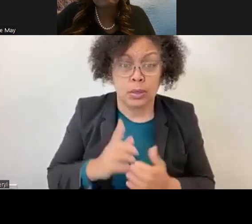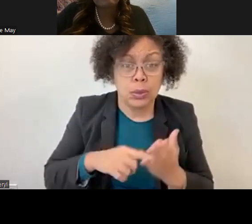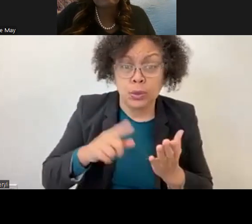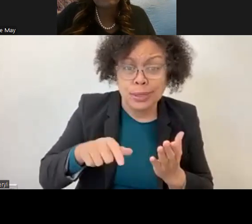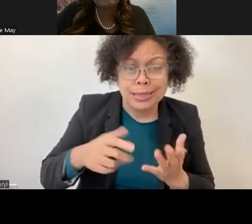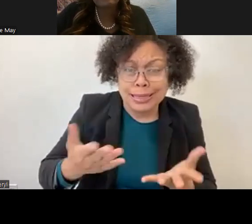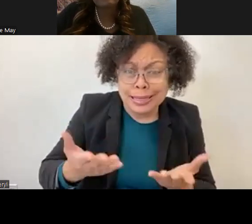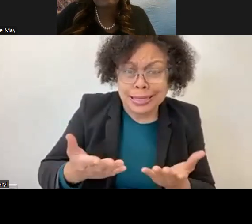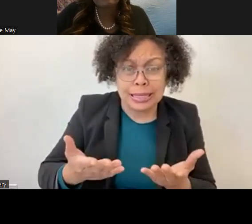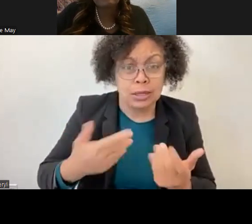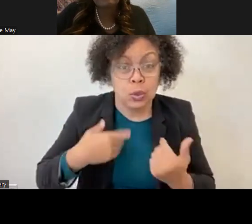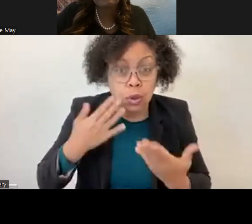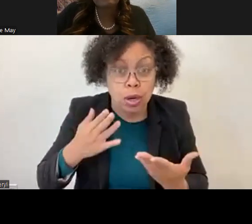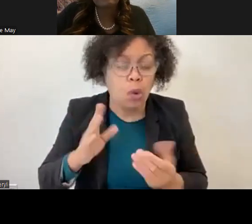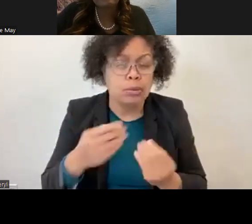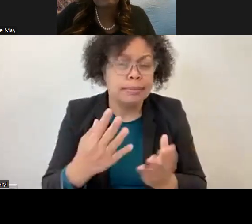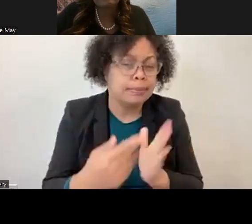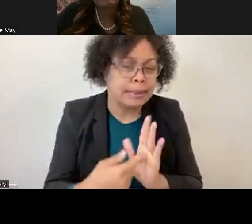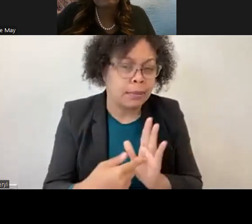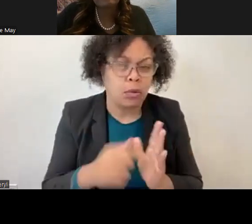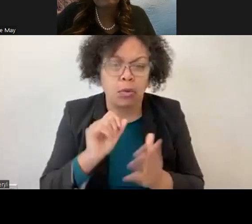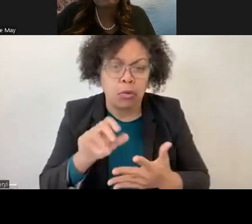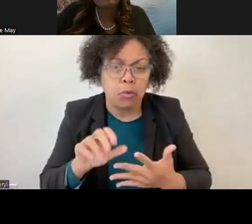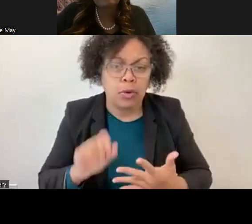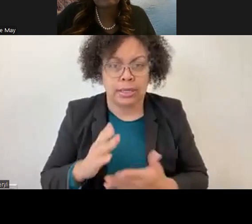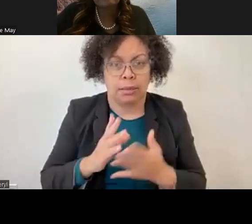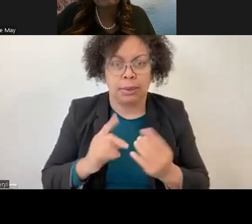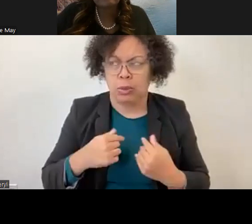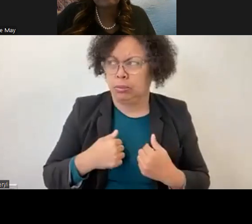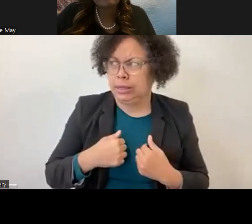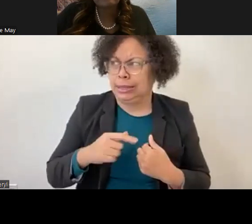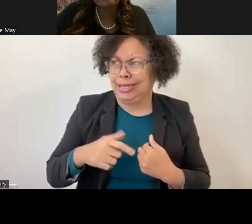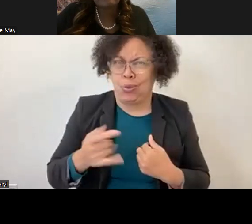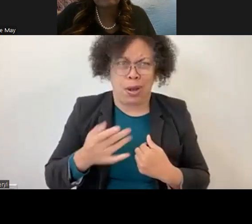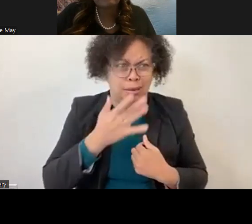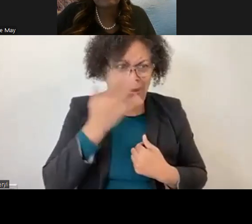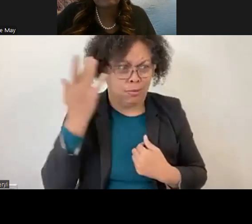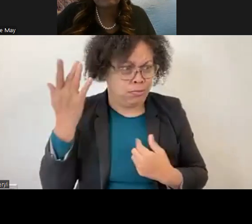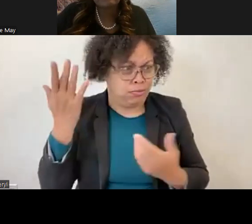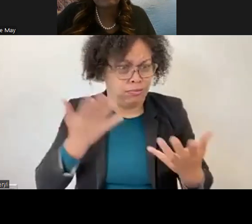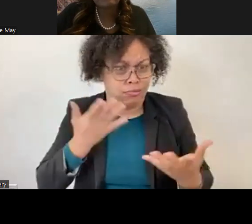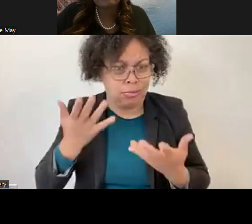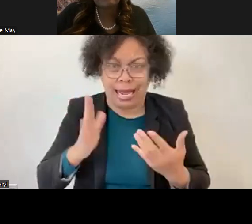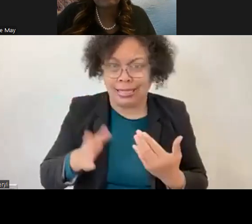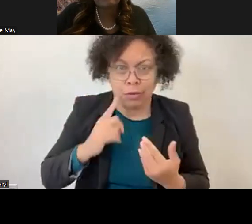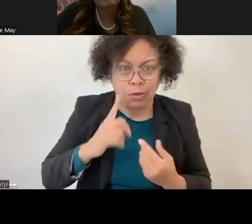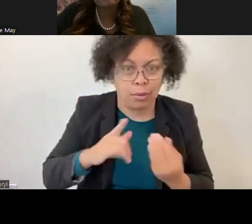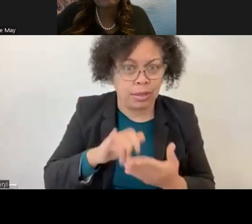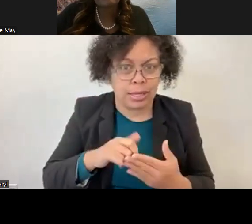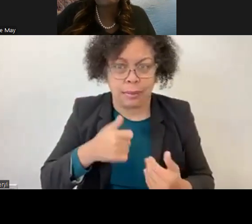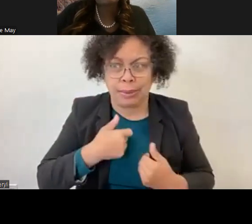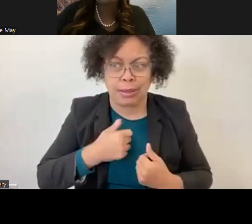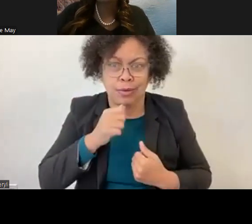people feel like they go blank when they hear that question, what do you need? It feels vague, and they haven't thought about it enough for